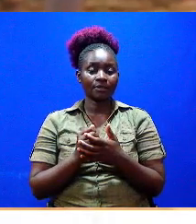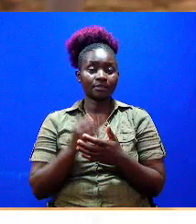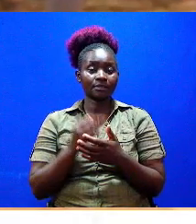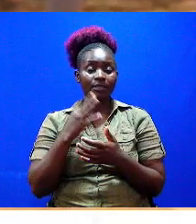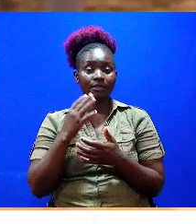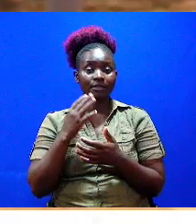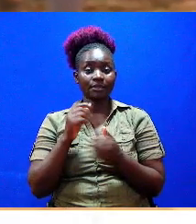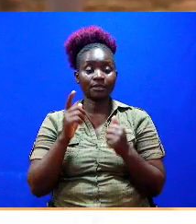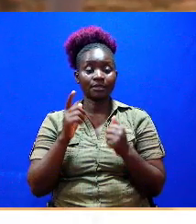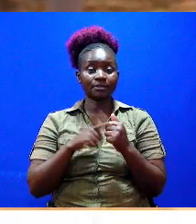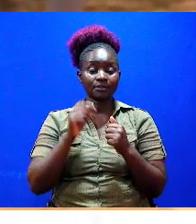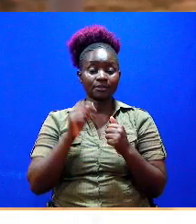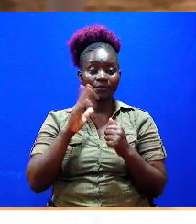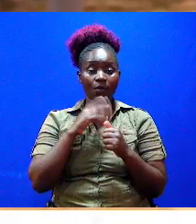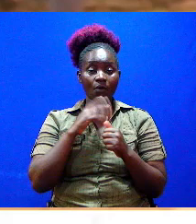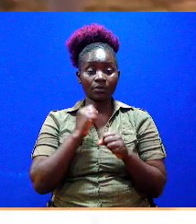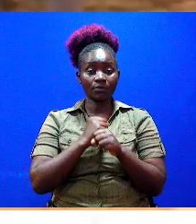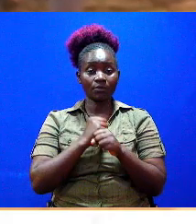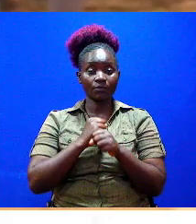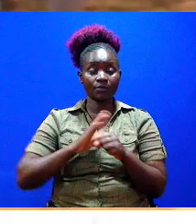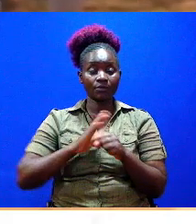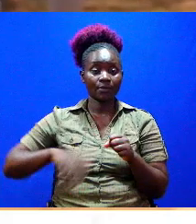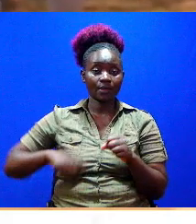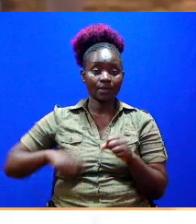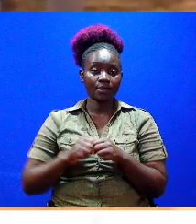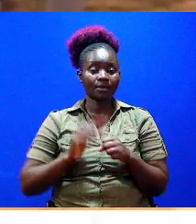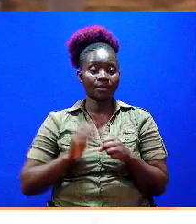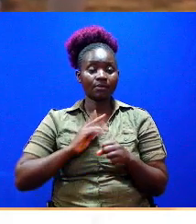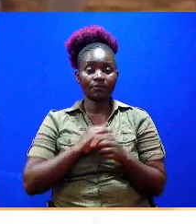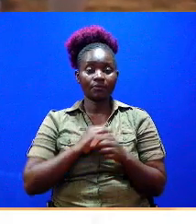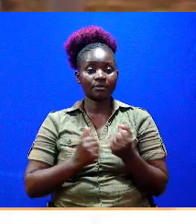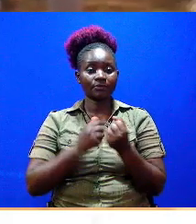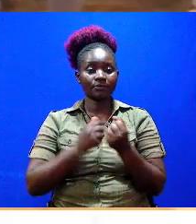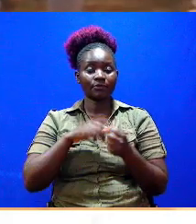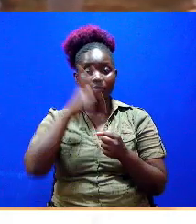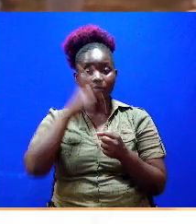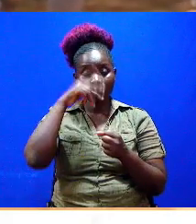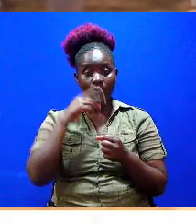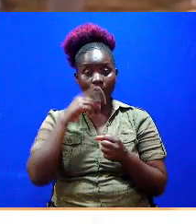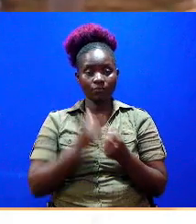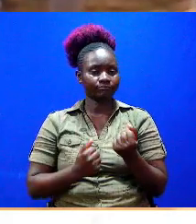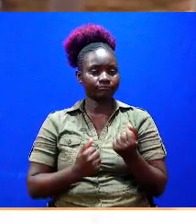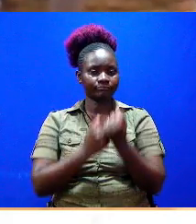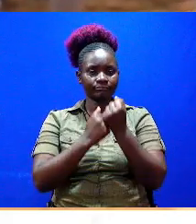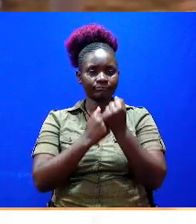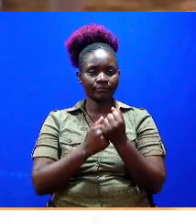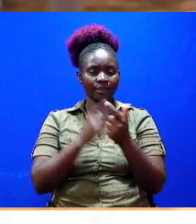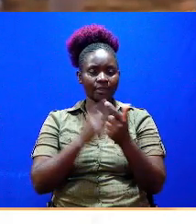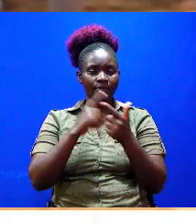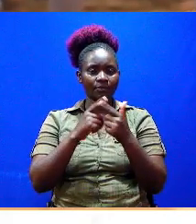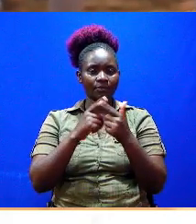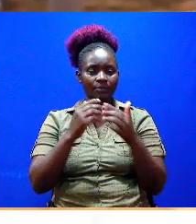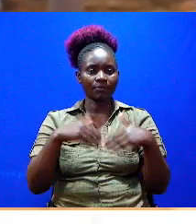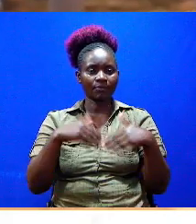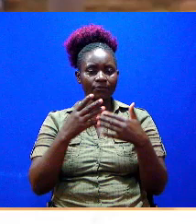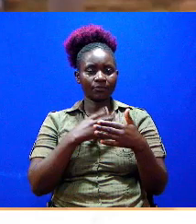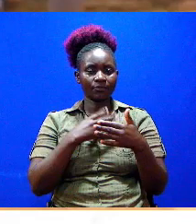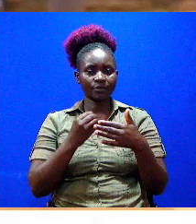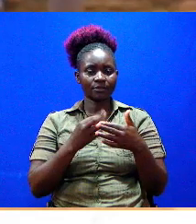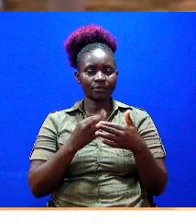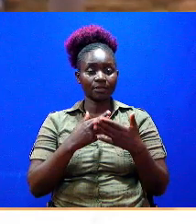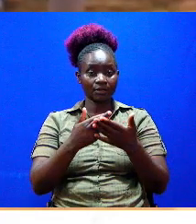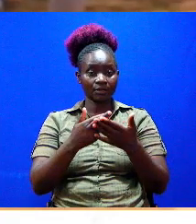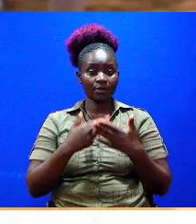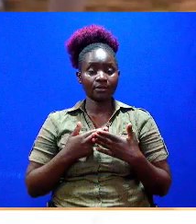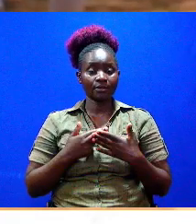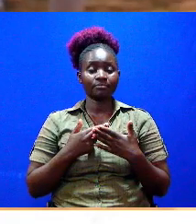thank those people who worked behind us, the board that supported us, the parents who were very positive, the parents who provided whatever was required of them.